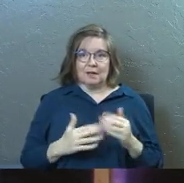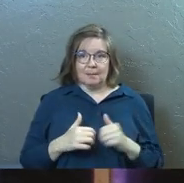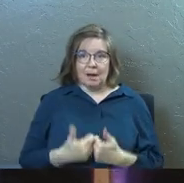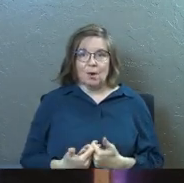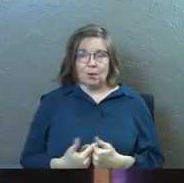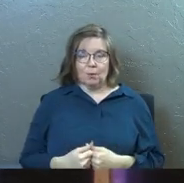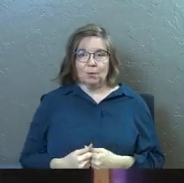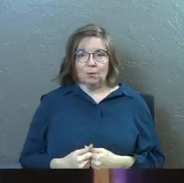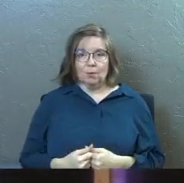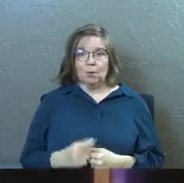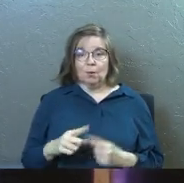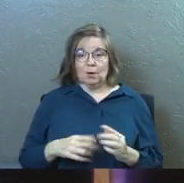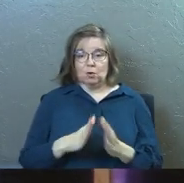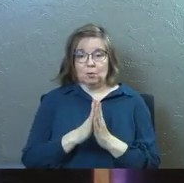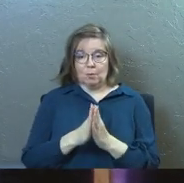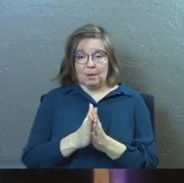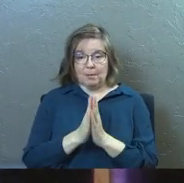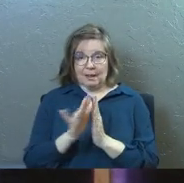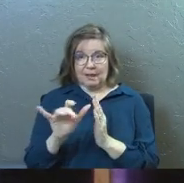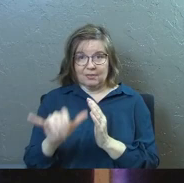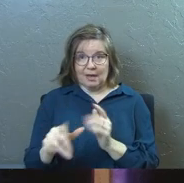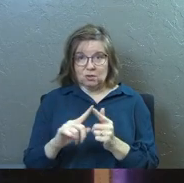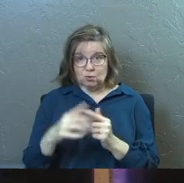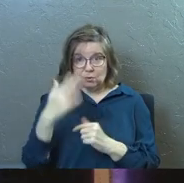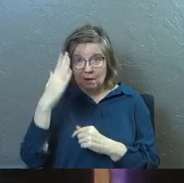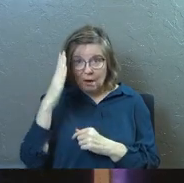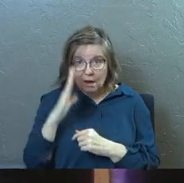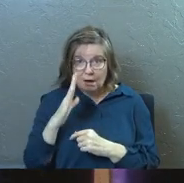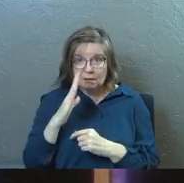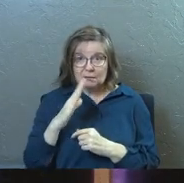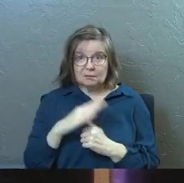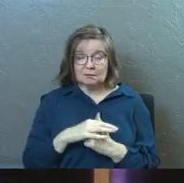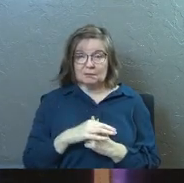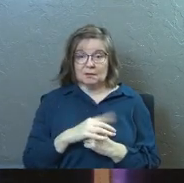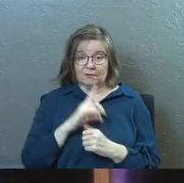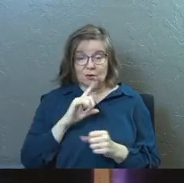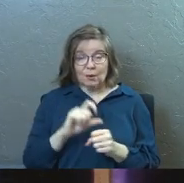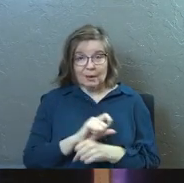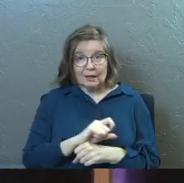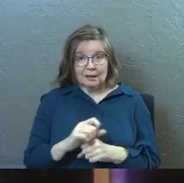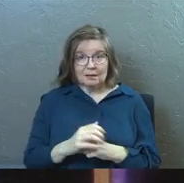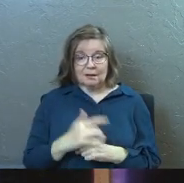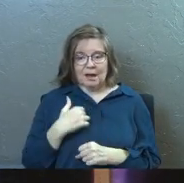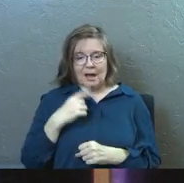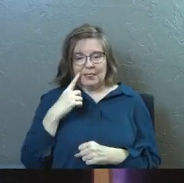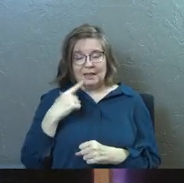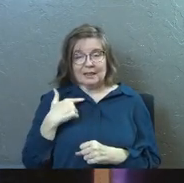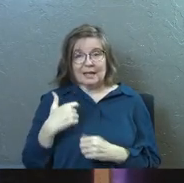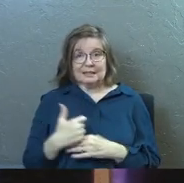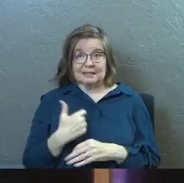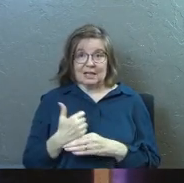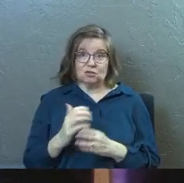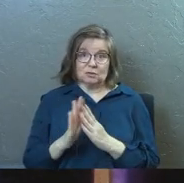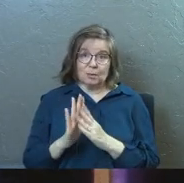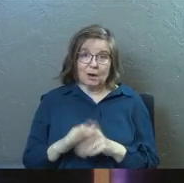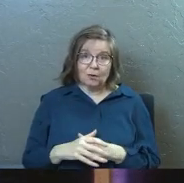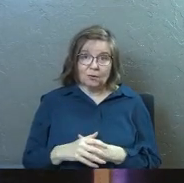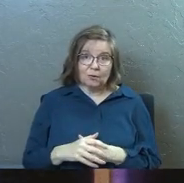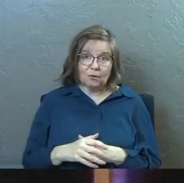somehow. When you pray a prayer like that to God, guys, for real, I think that's a dangerous prayer.